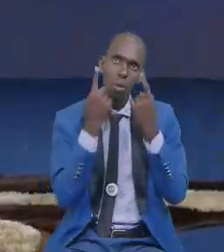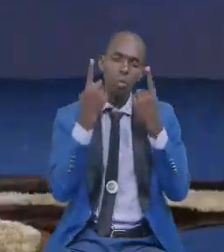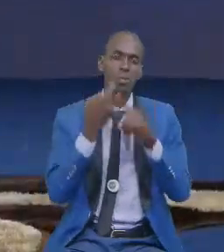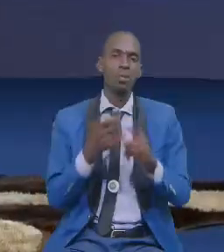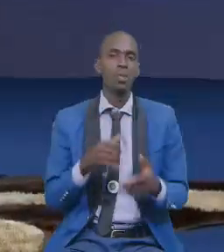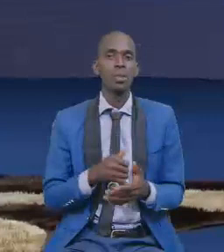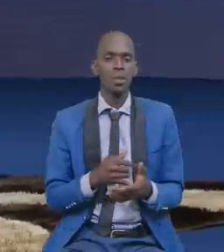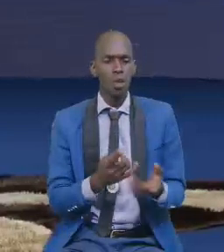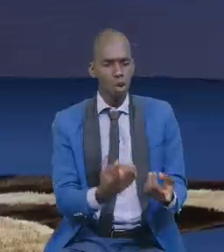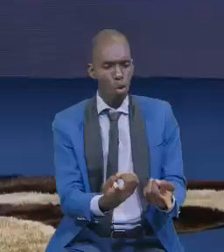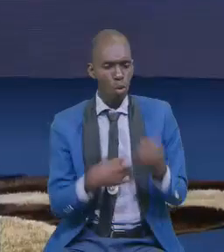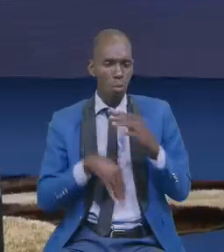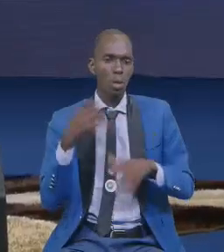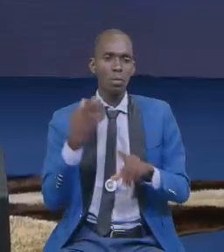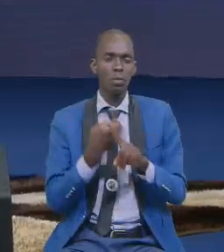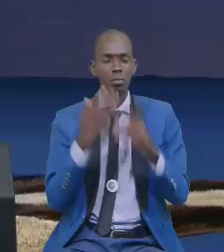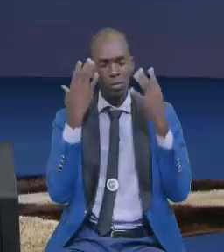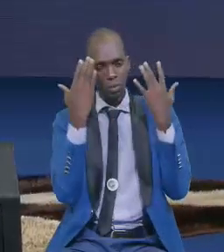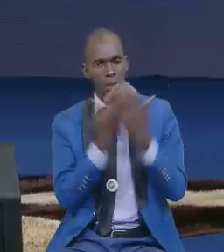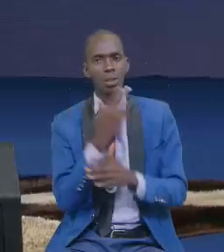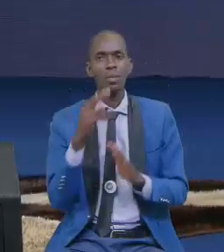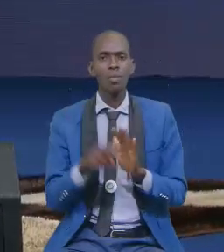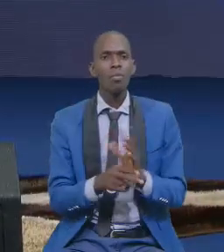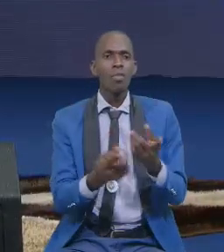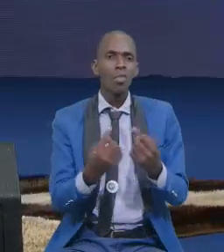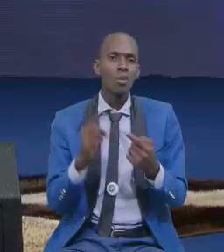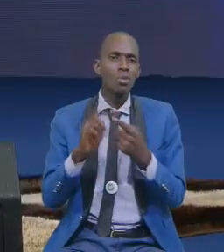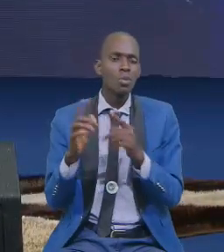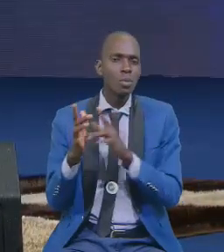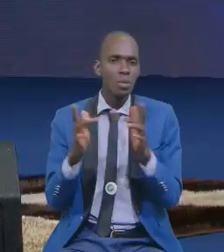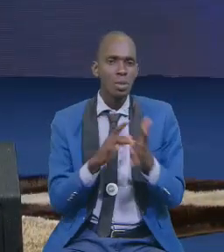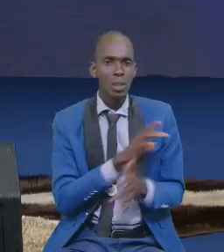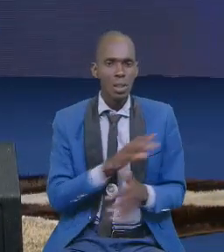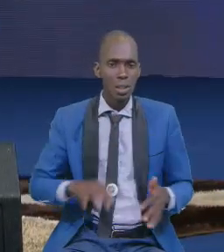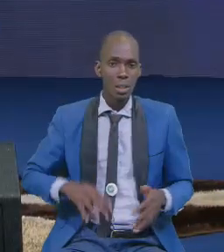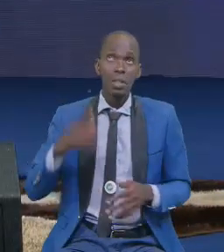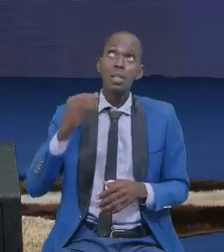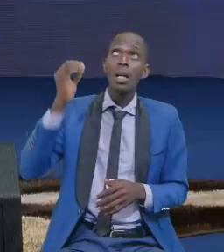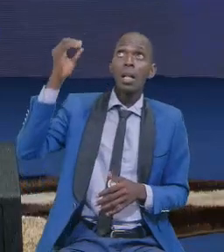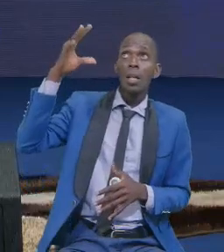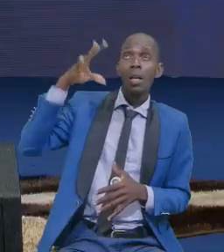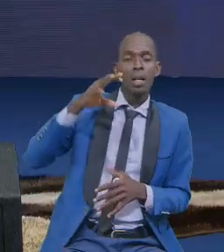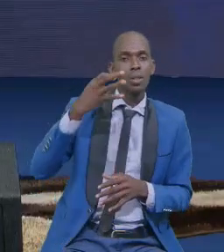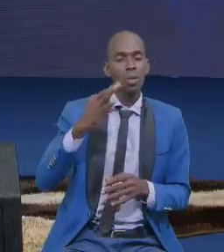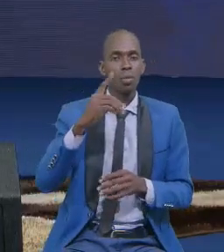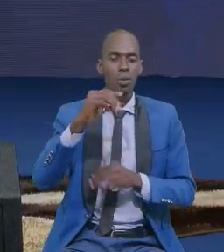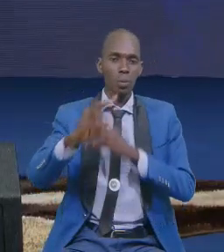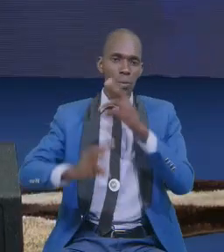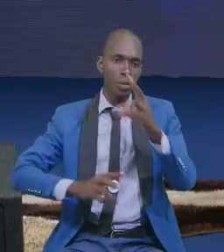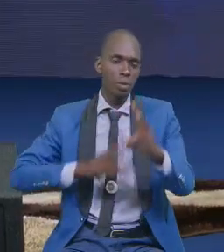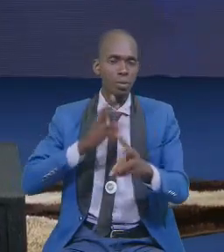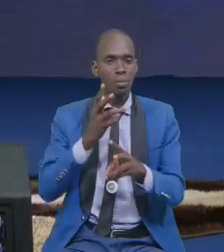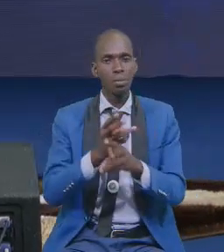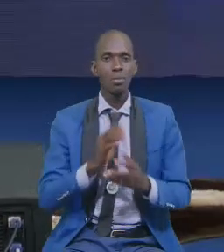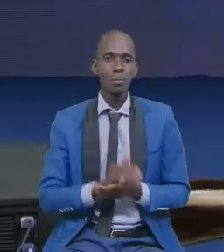Come out of darkness. Come to Jesus Christ, the light of the world.